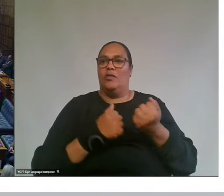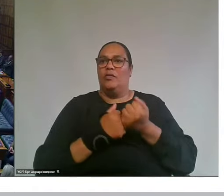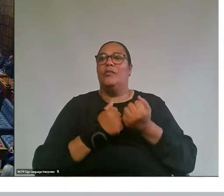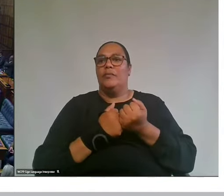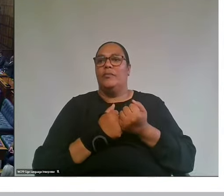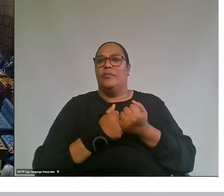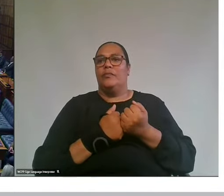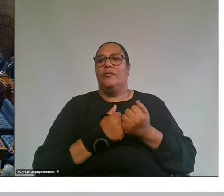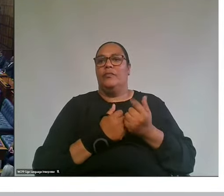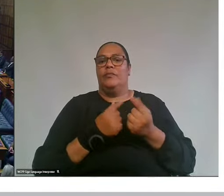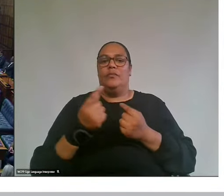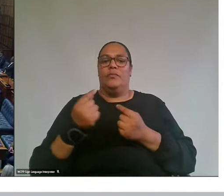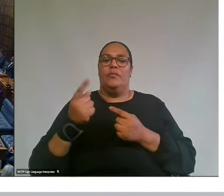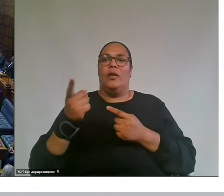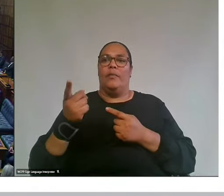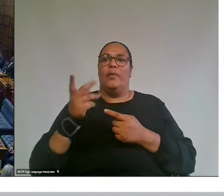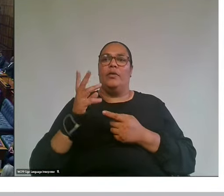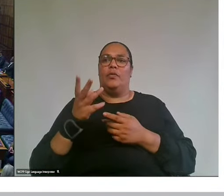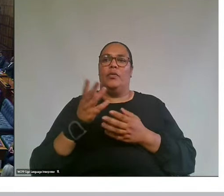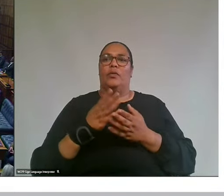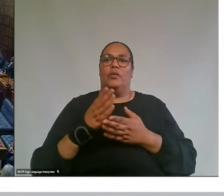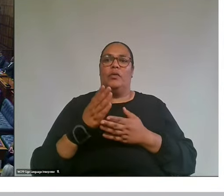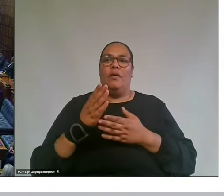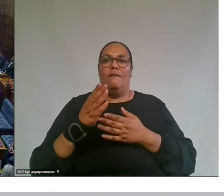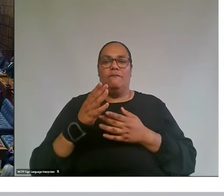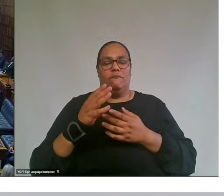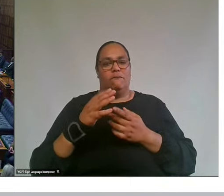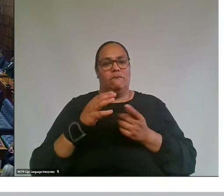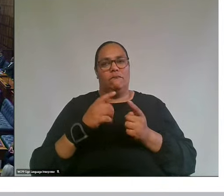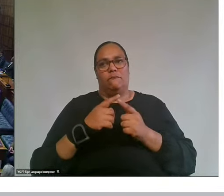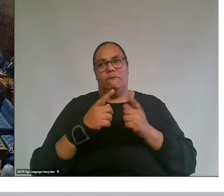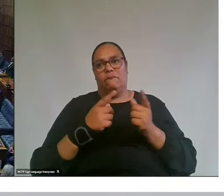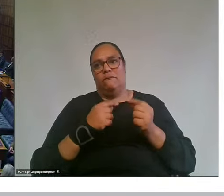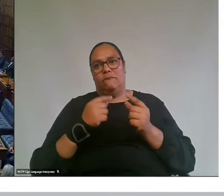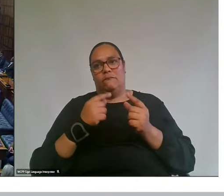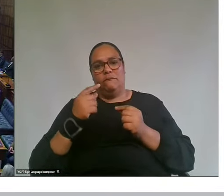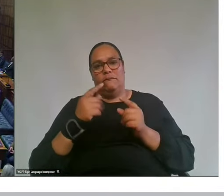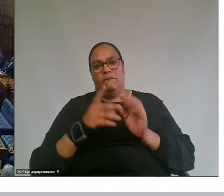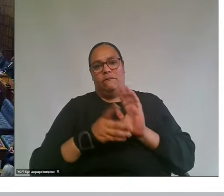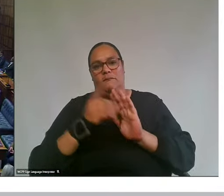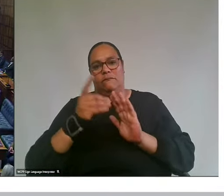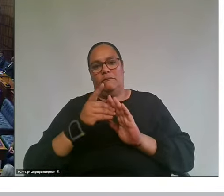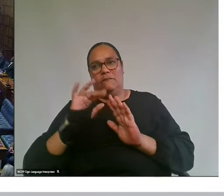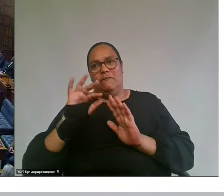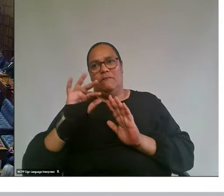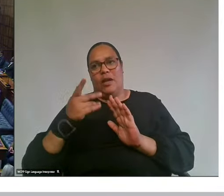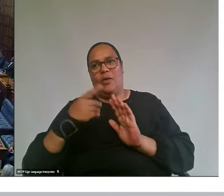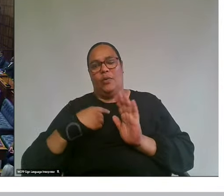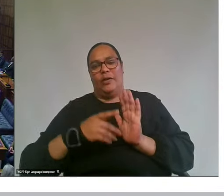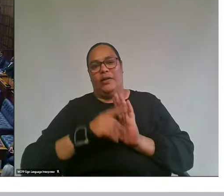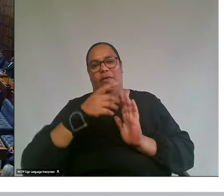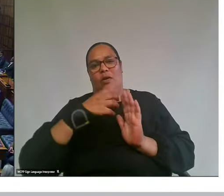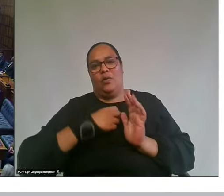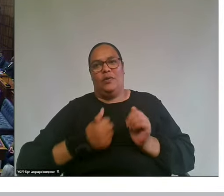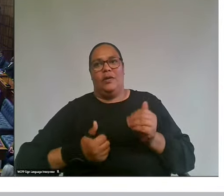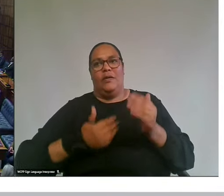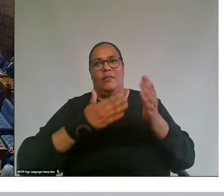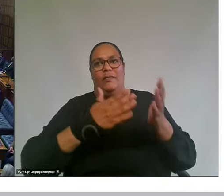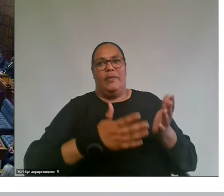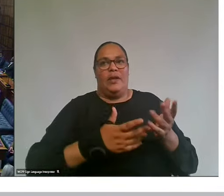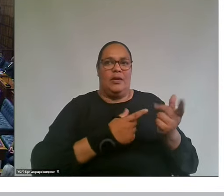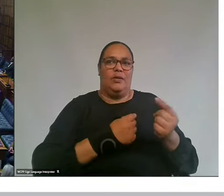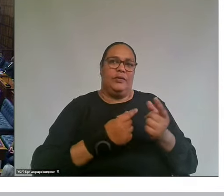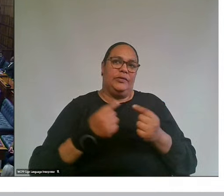those those smes which in effect members are about Supply development how do we develop our own supplies at the supplying